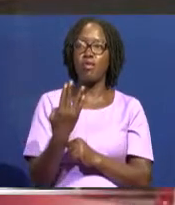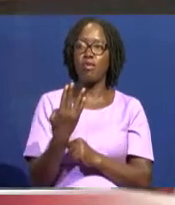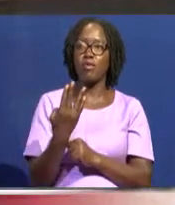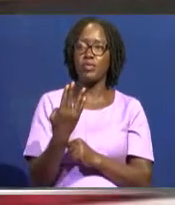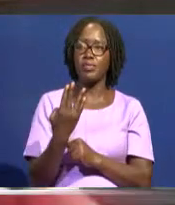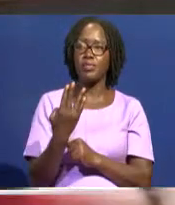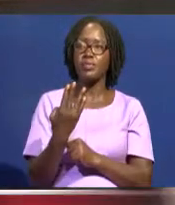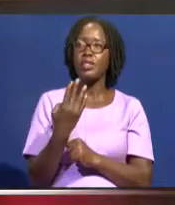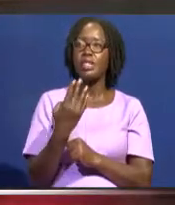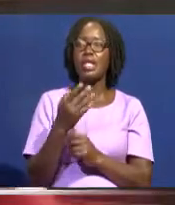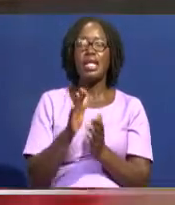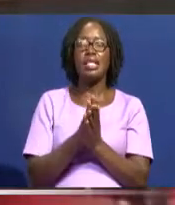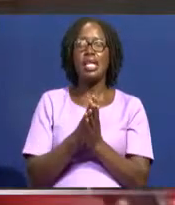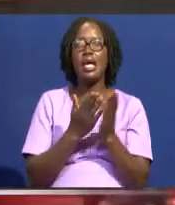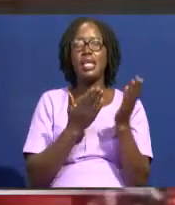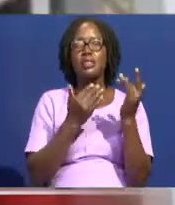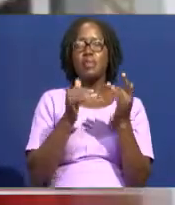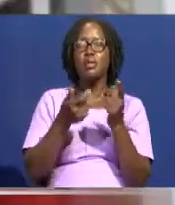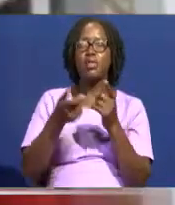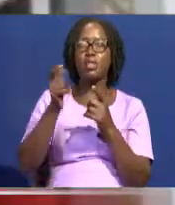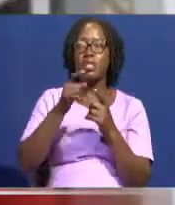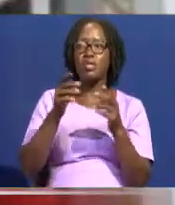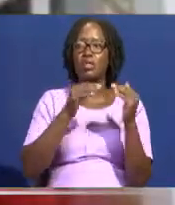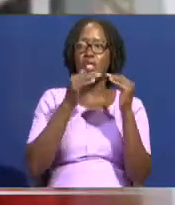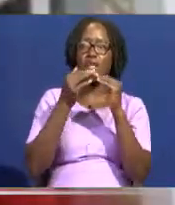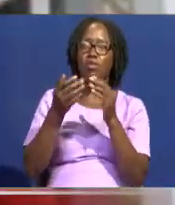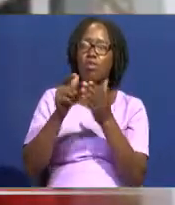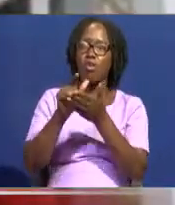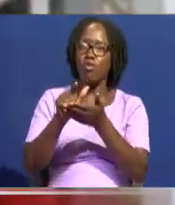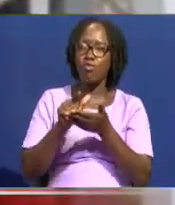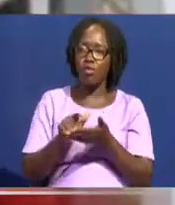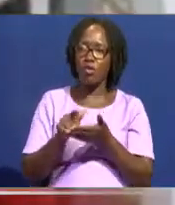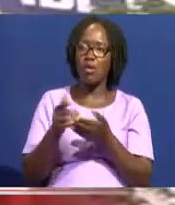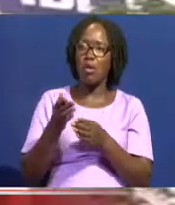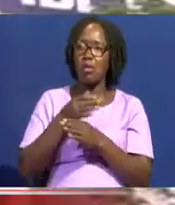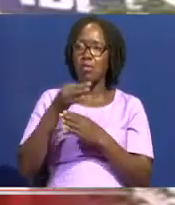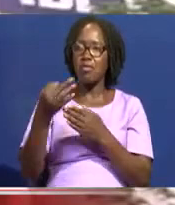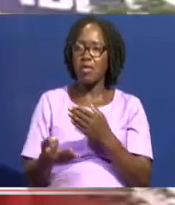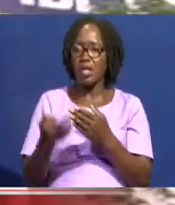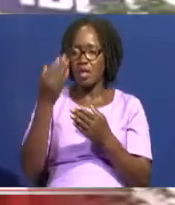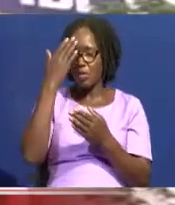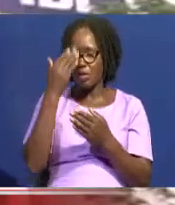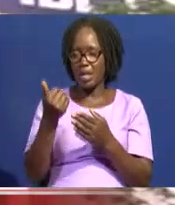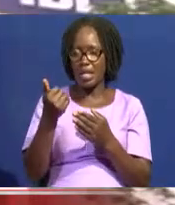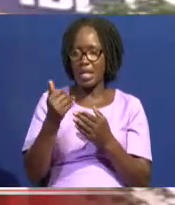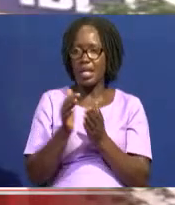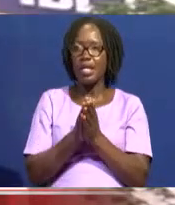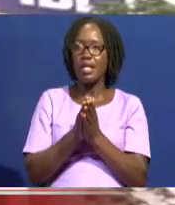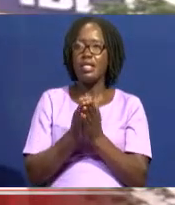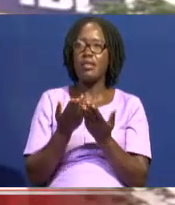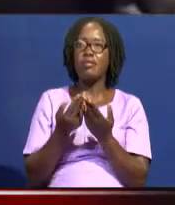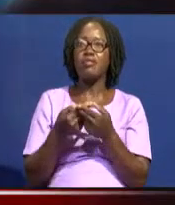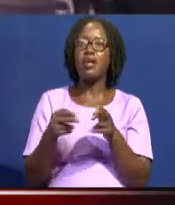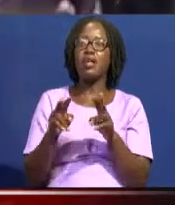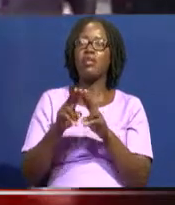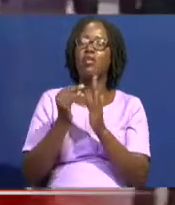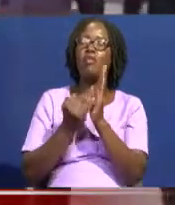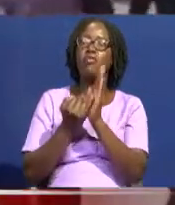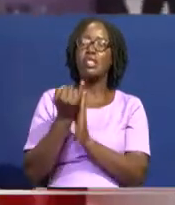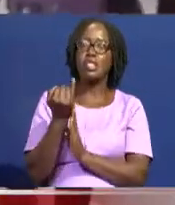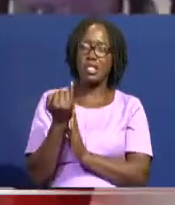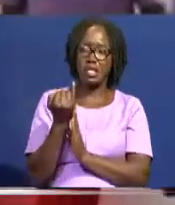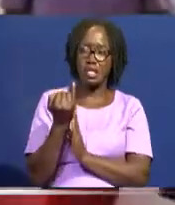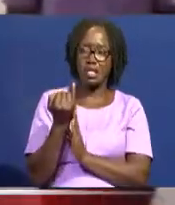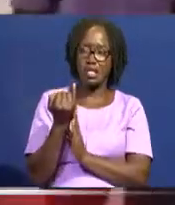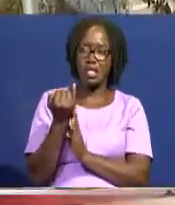2024. Dr. Thugge anabashiri kuongezeka kwa kiwango cha mikopo isiyolipwa kutokana na kuongezwa kwa kiwango cha riba ya